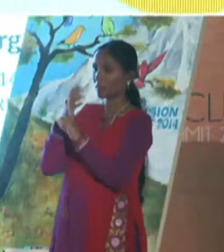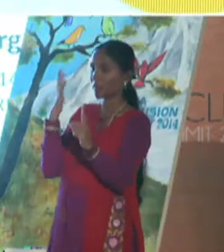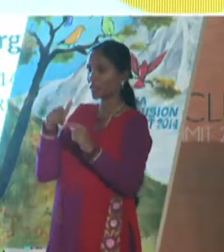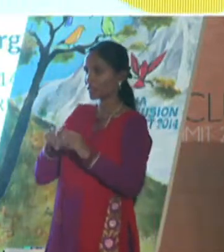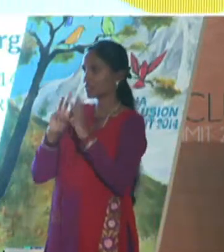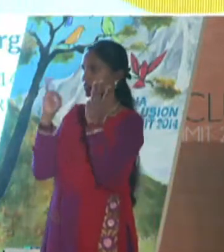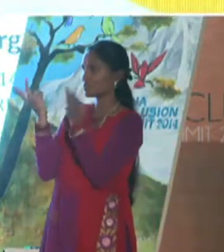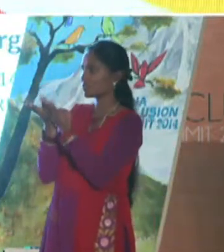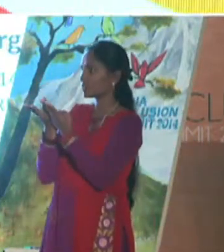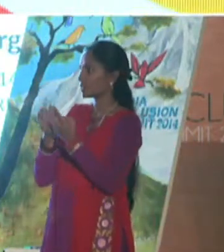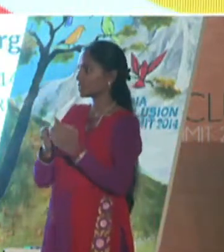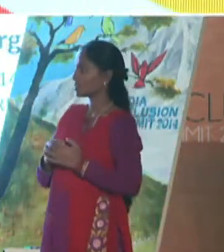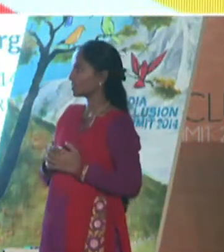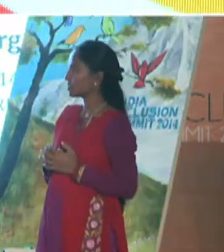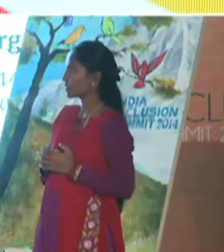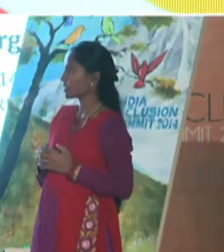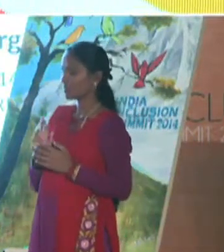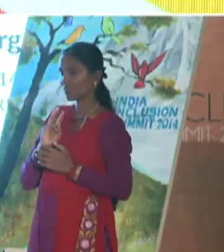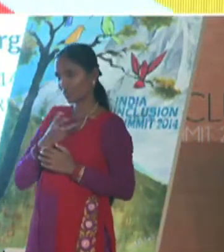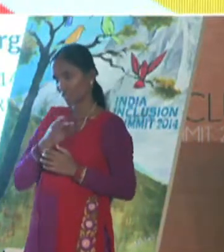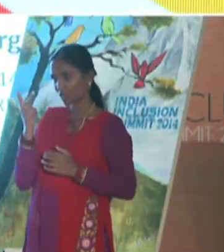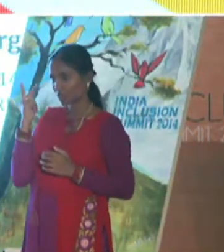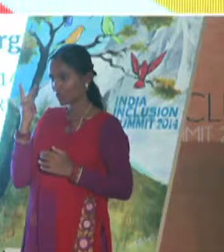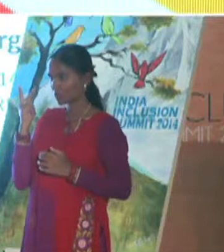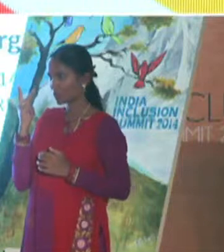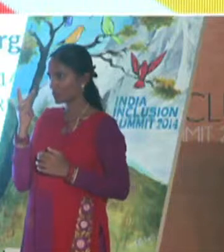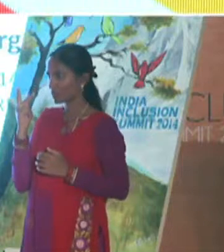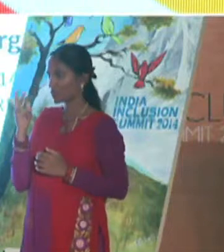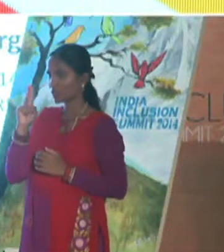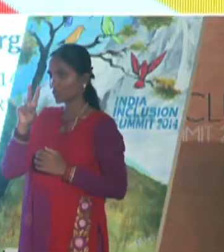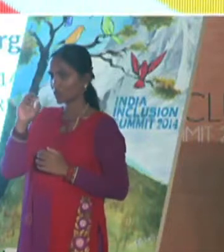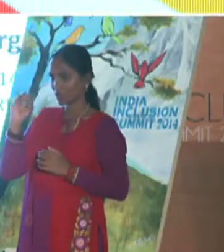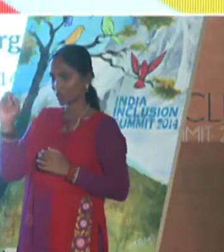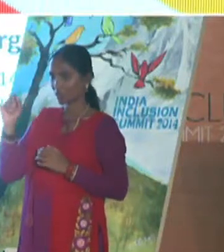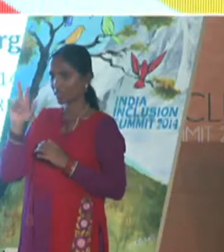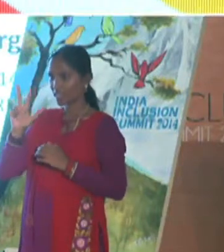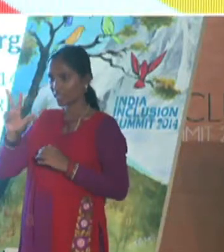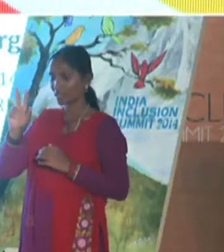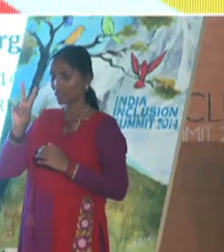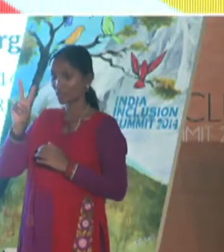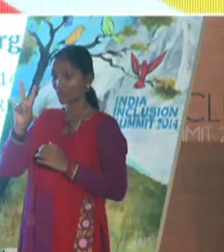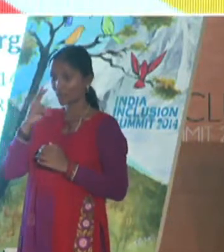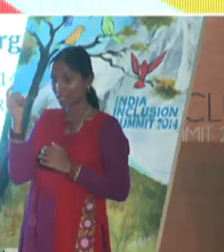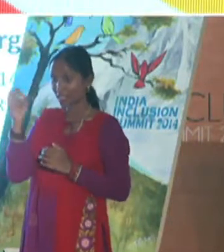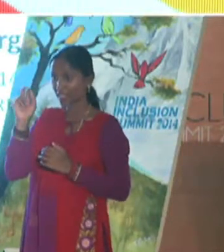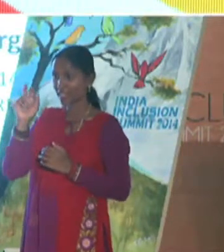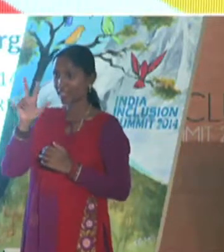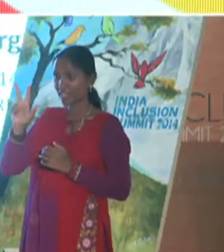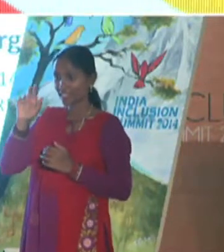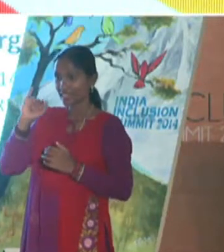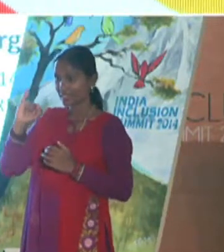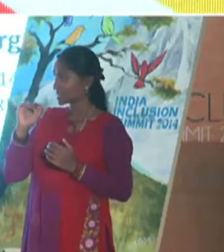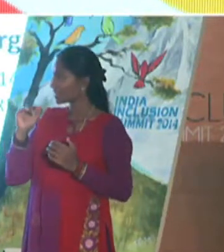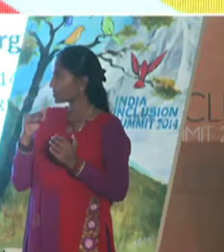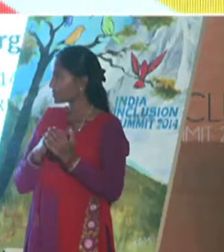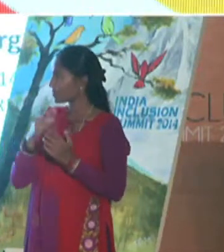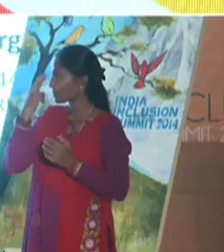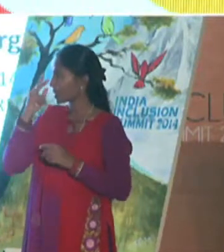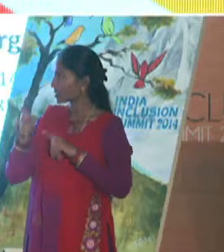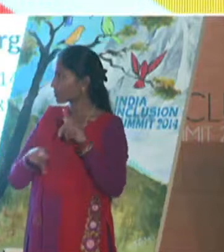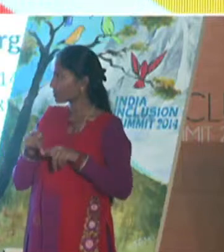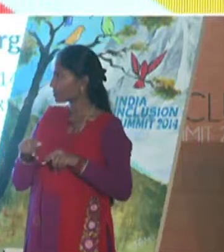world? If we know there are 286 million blind and visually impaired people